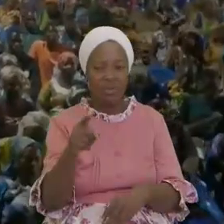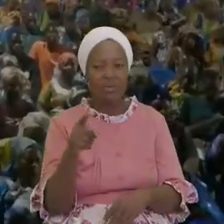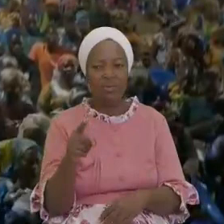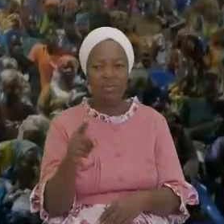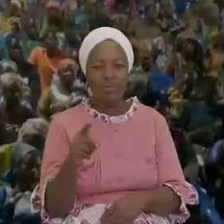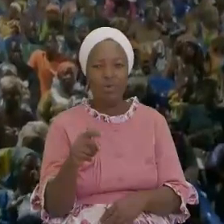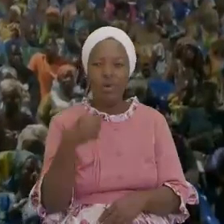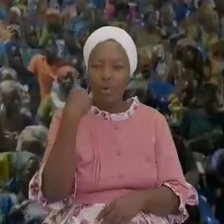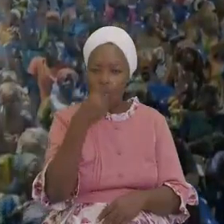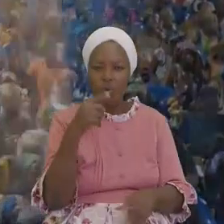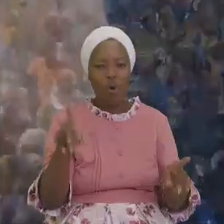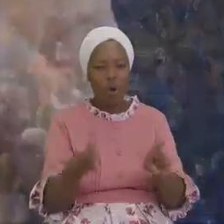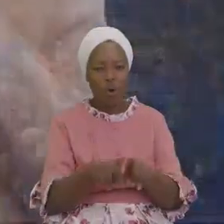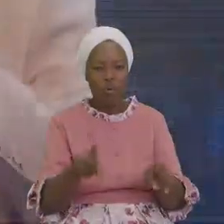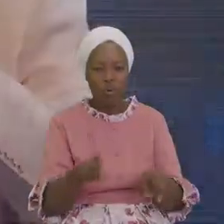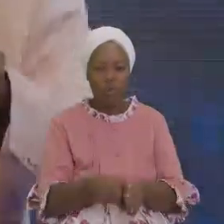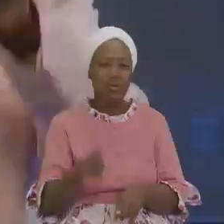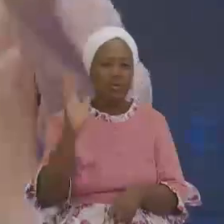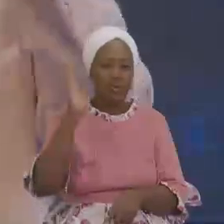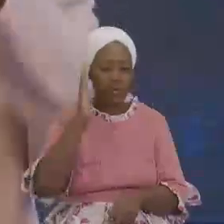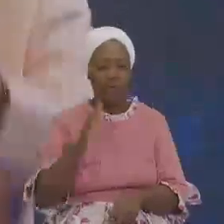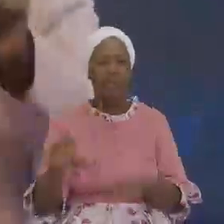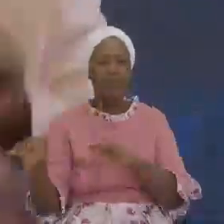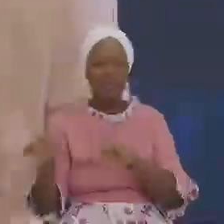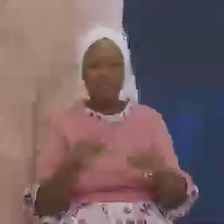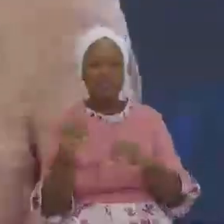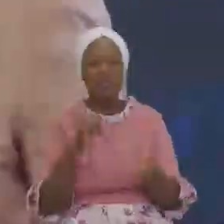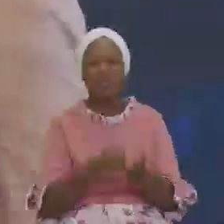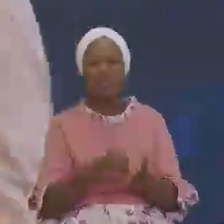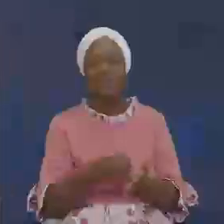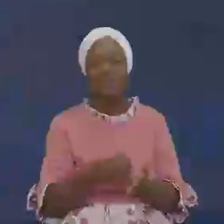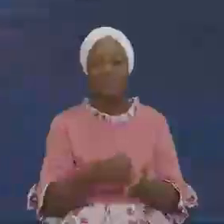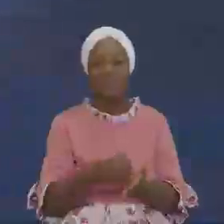who also will do it.